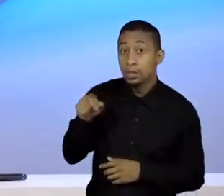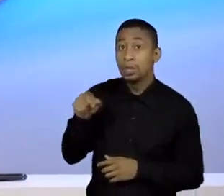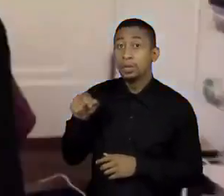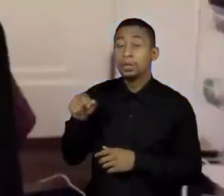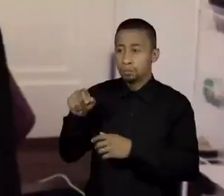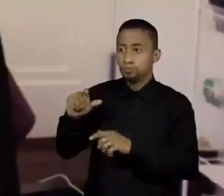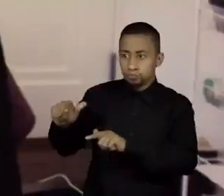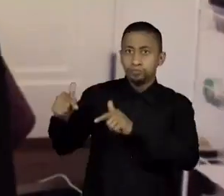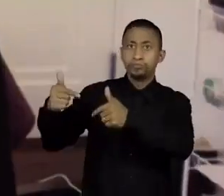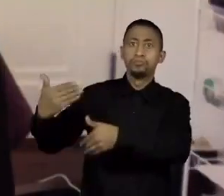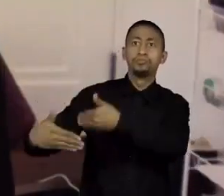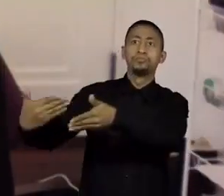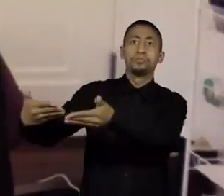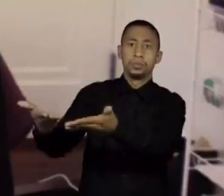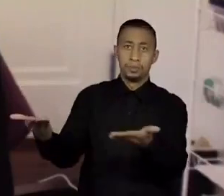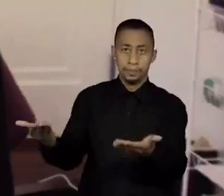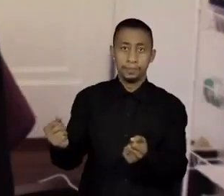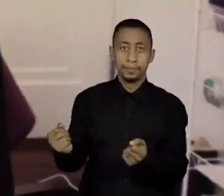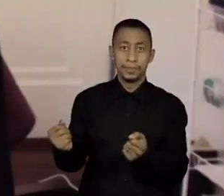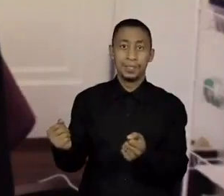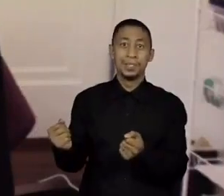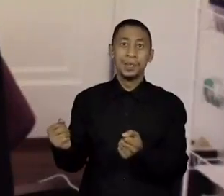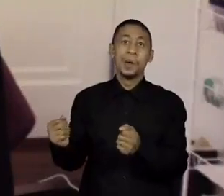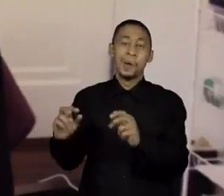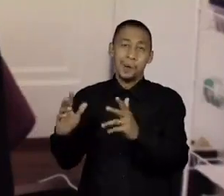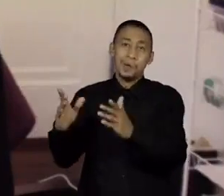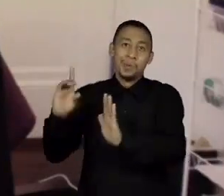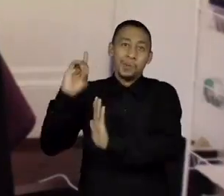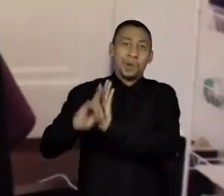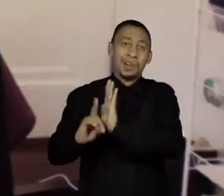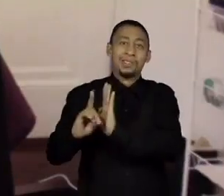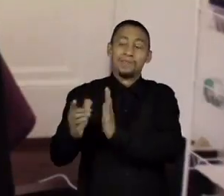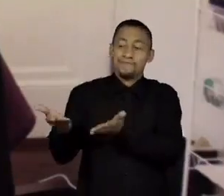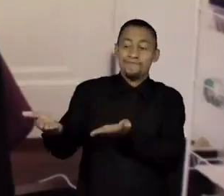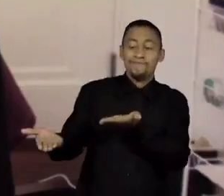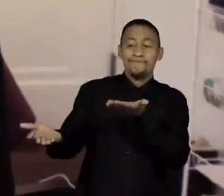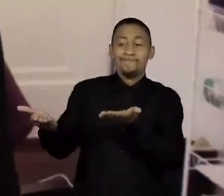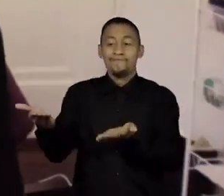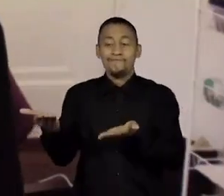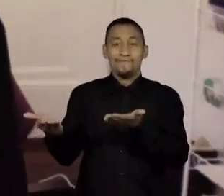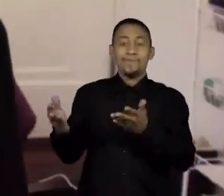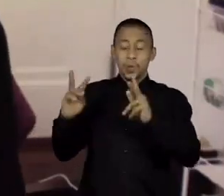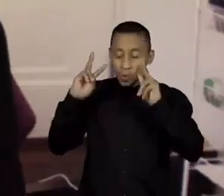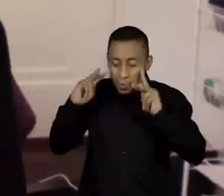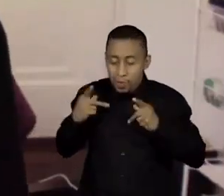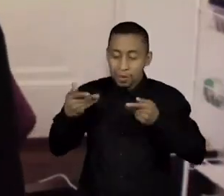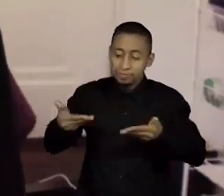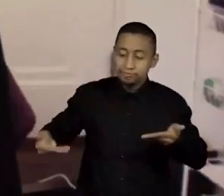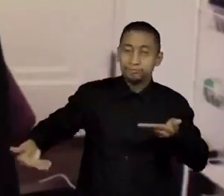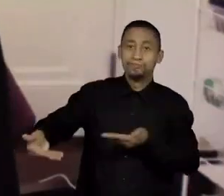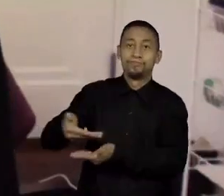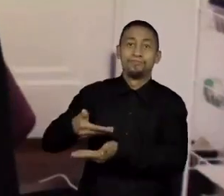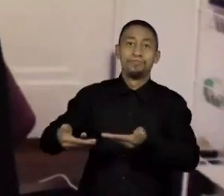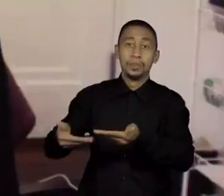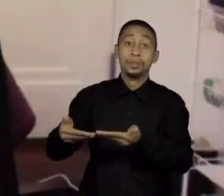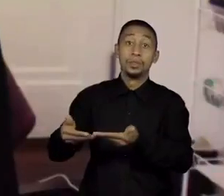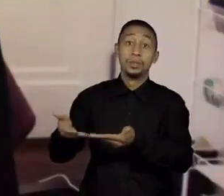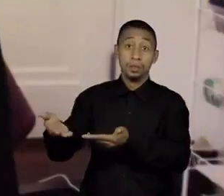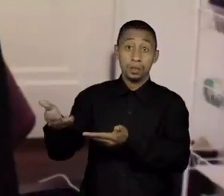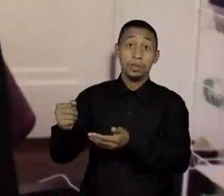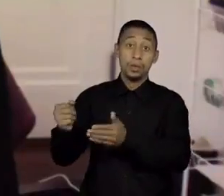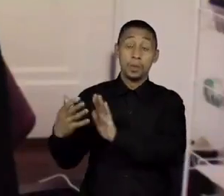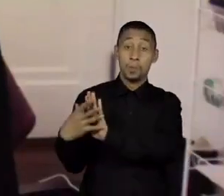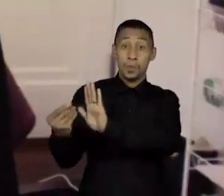in India succeeding as a stable and humane democracy. So these trends are happening in lots